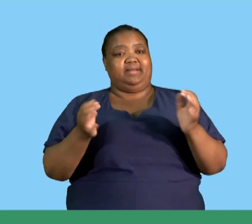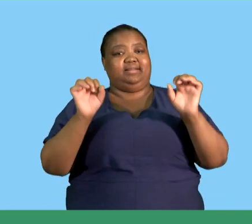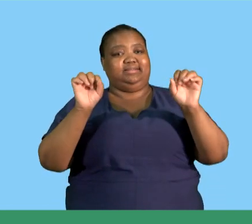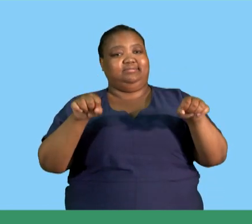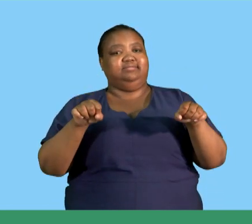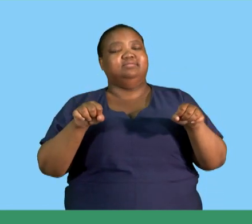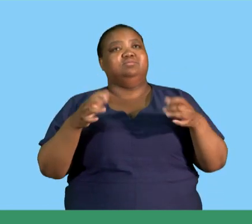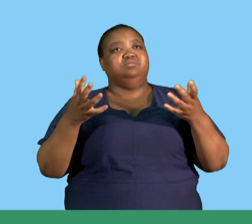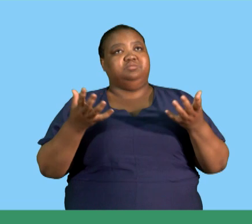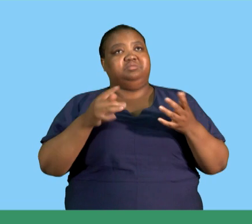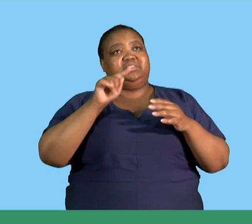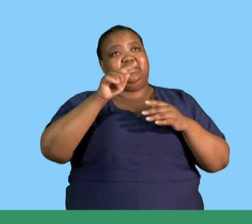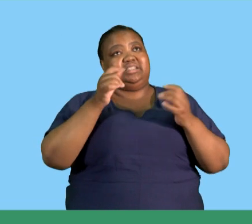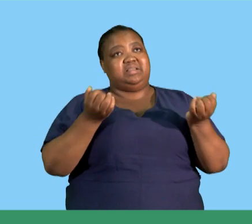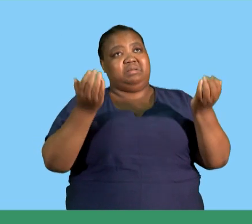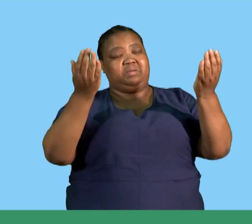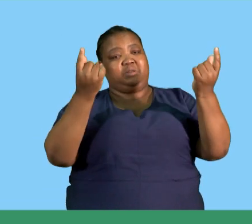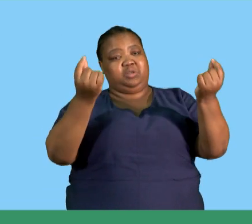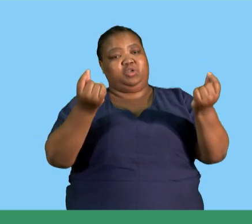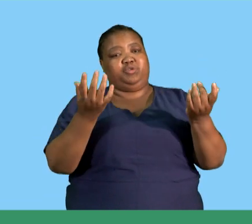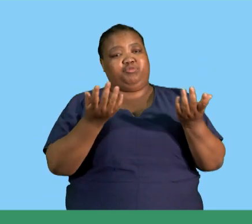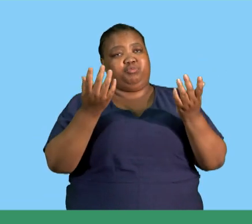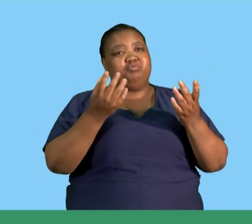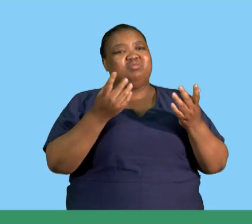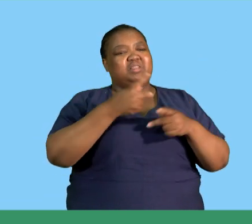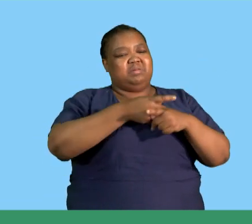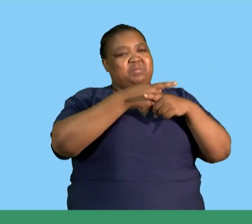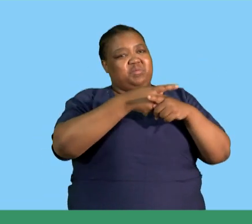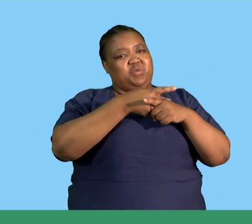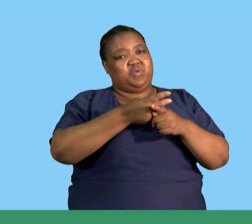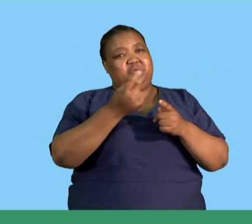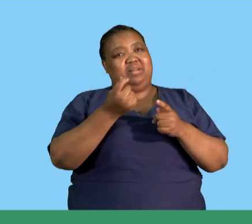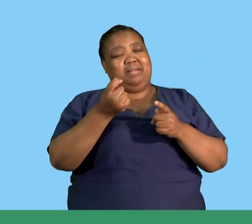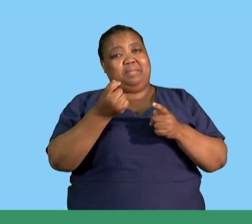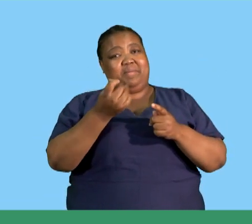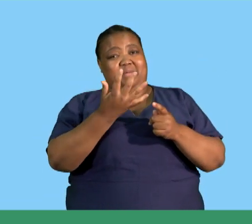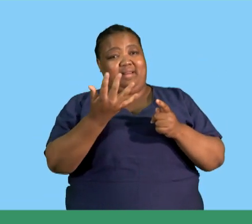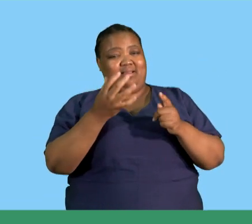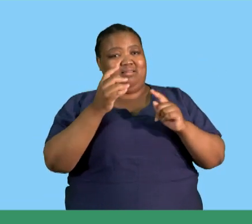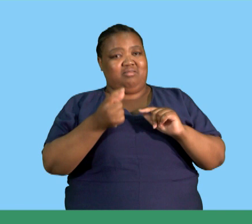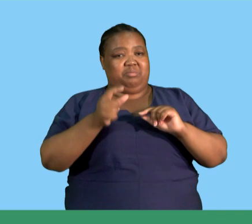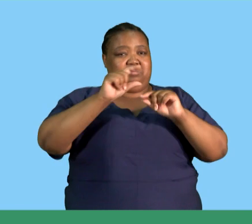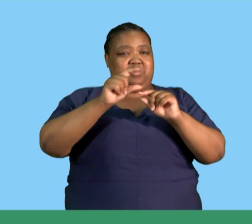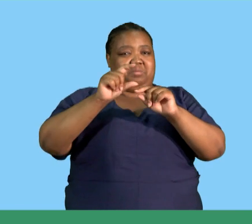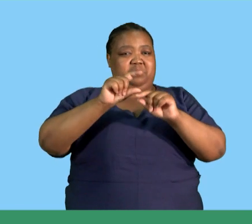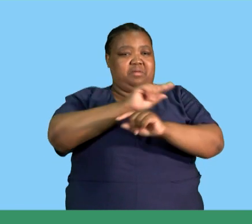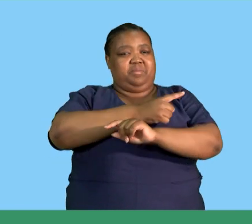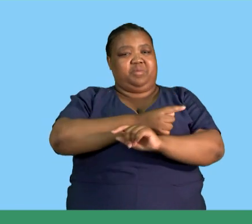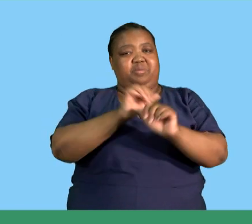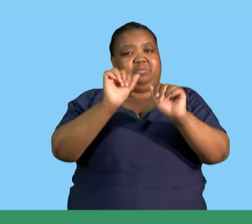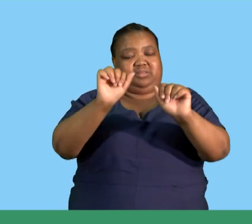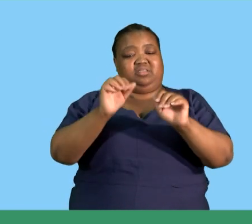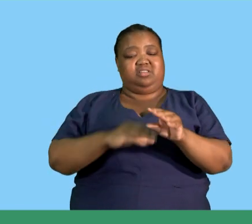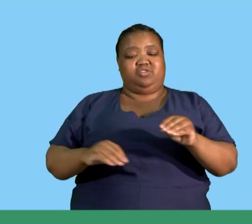You've got the power of suppliers. This is the ability of suppliers to increase the price of the supplied product or